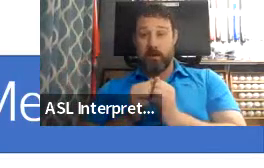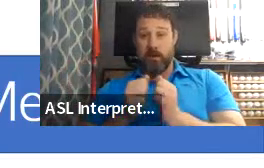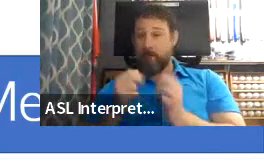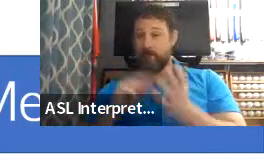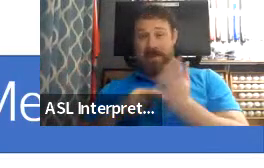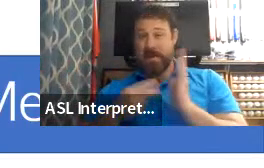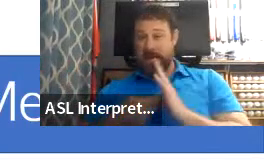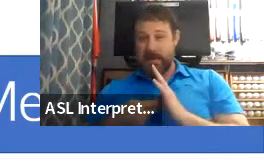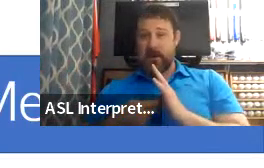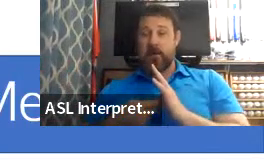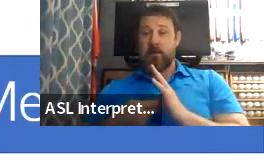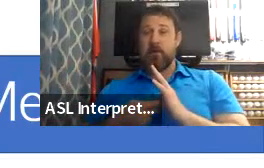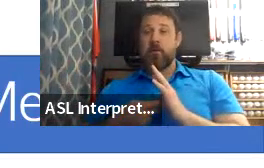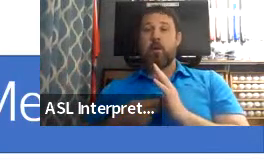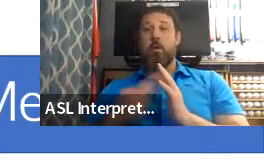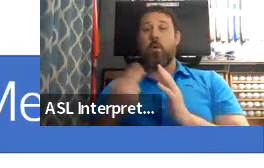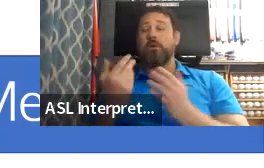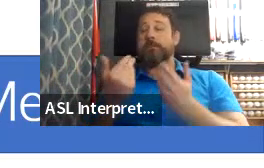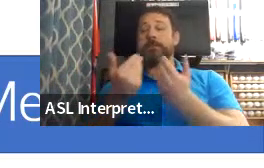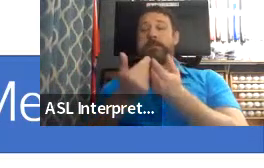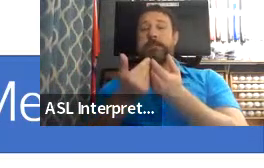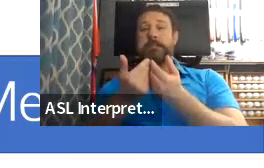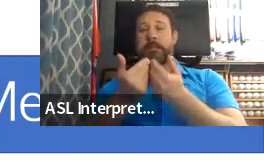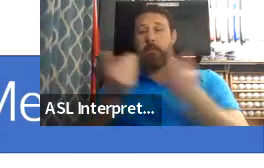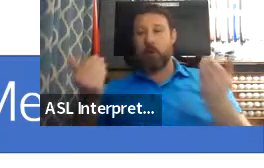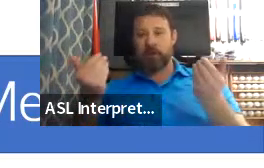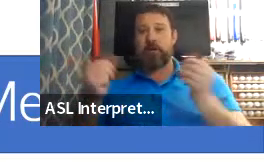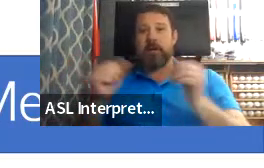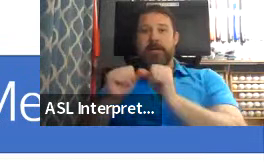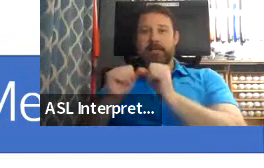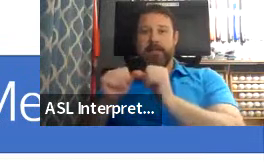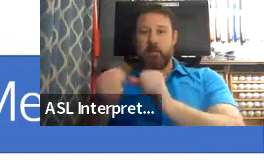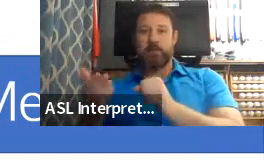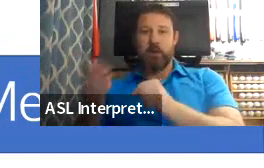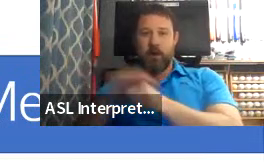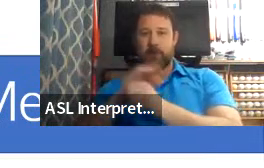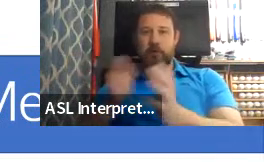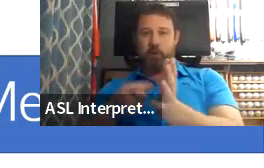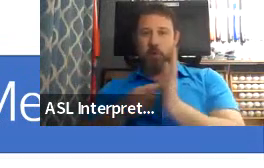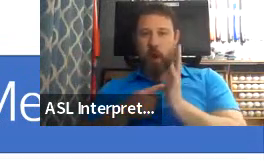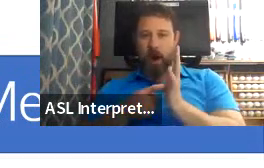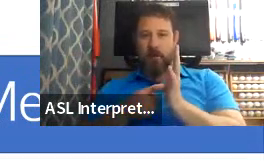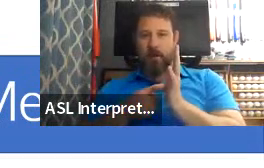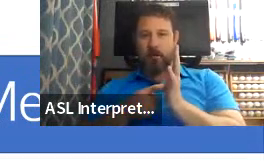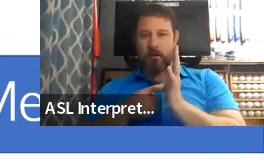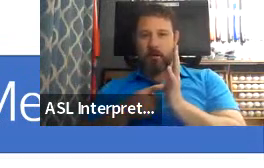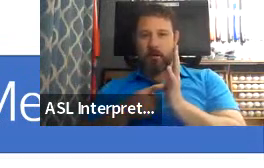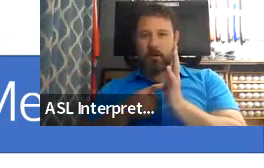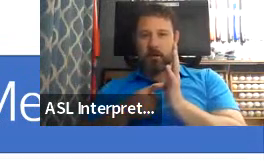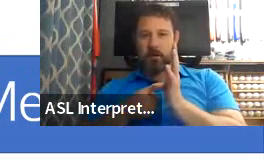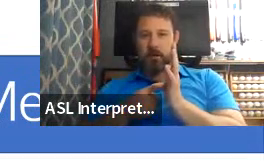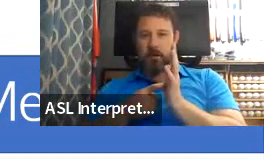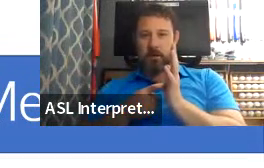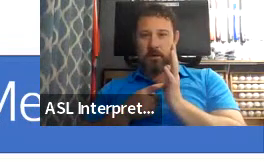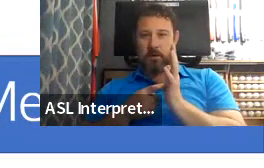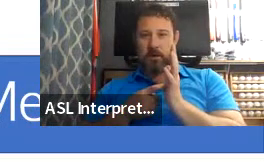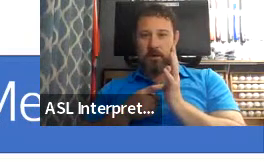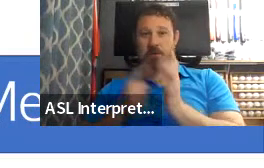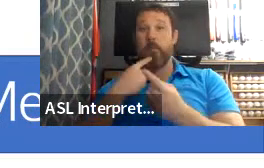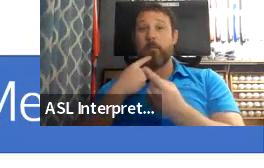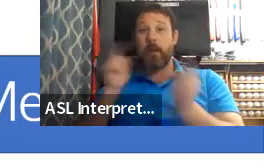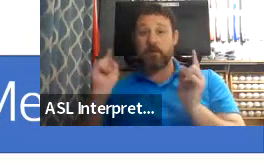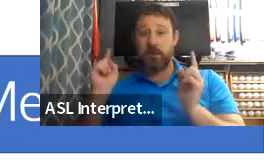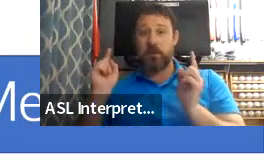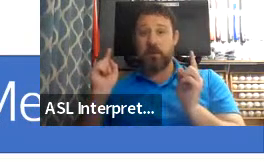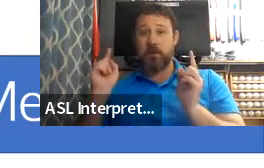the decoupling or separation of the continuous coverage requirement for Medi-Cal from the end of the public health emergency. So as mentioned